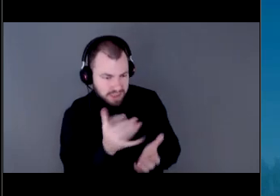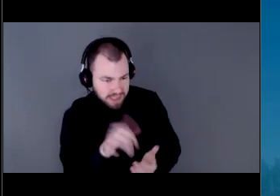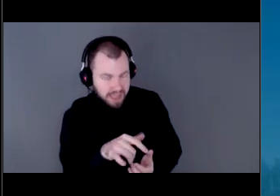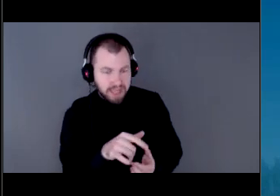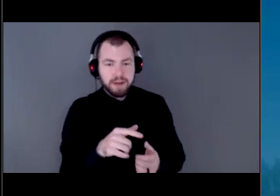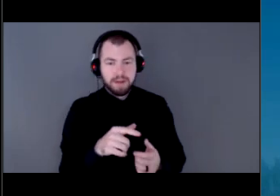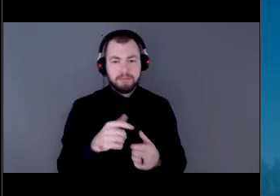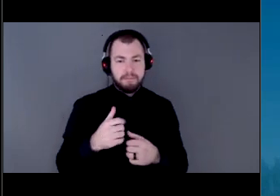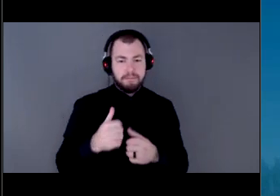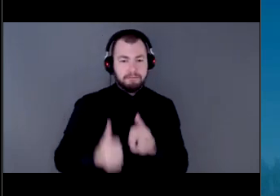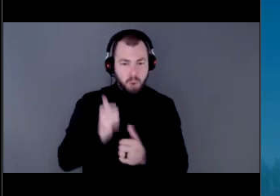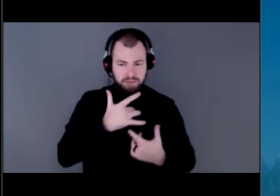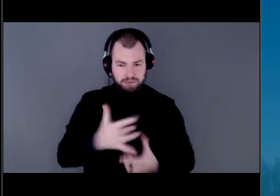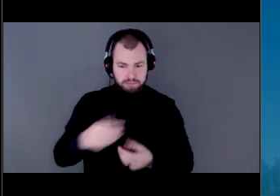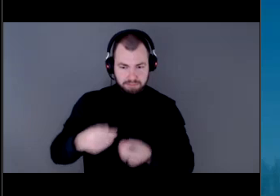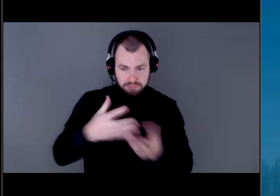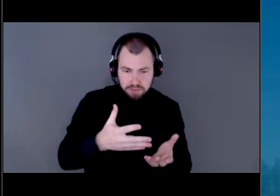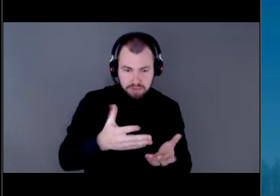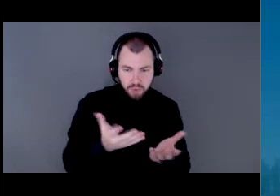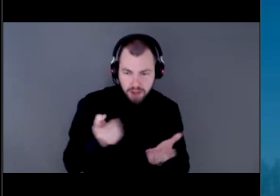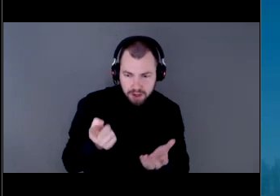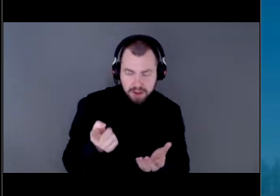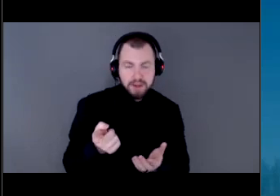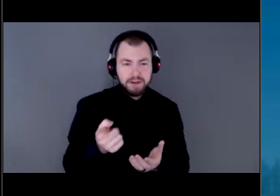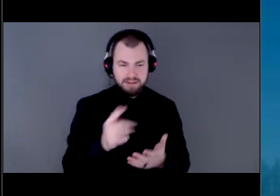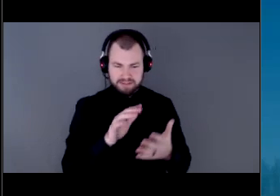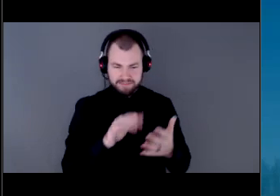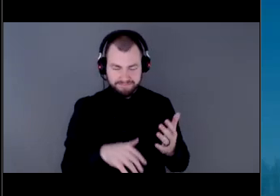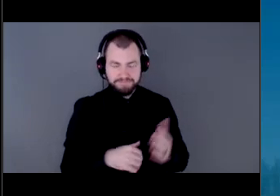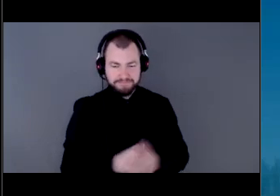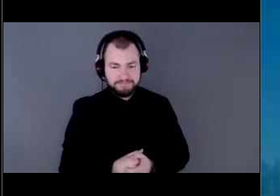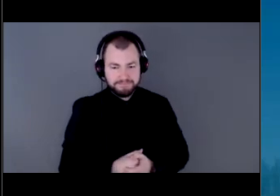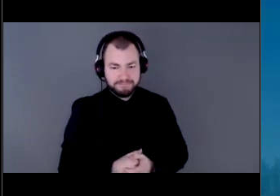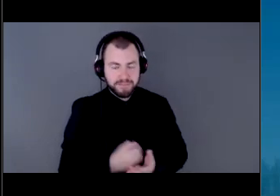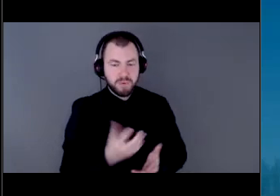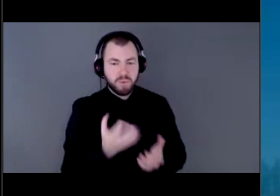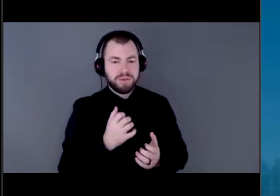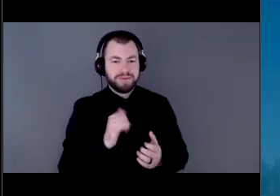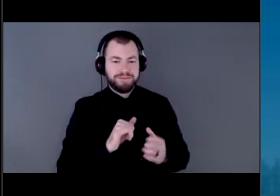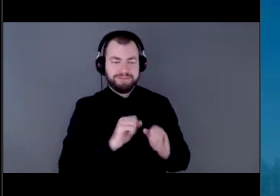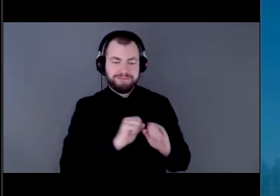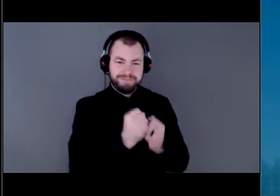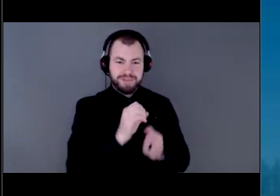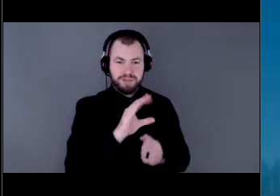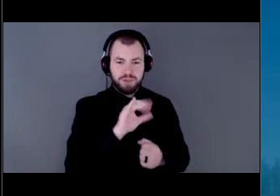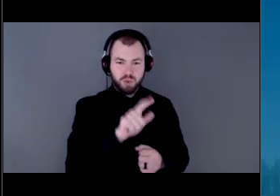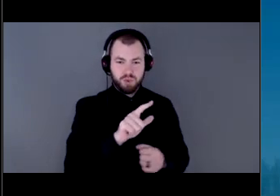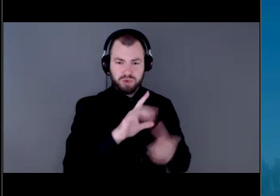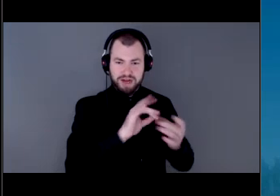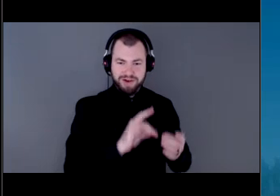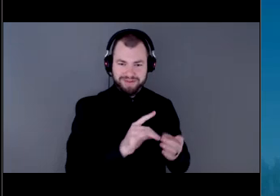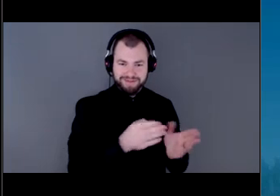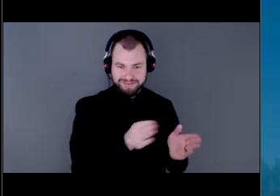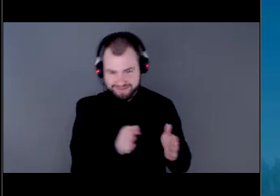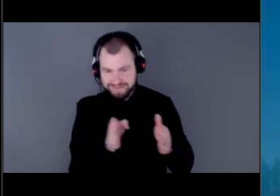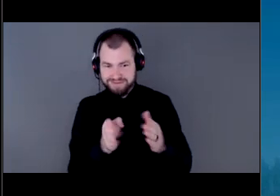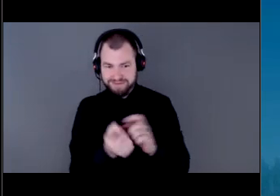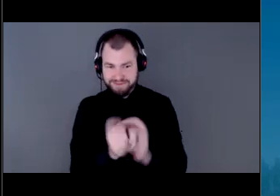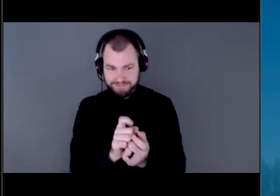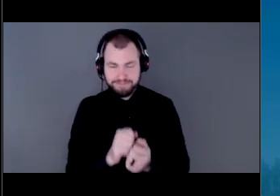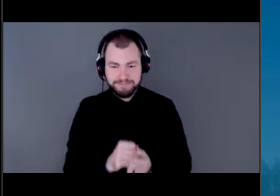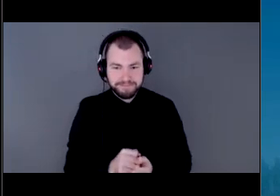we want to reshape that social narrative. Next slide, please. I gotta speed it up here. So,